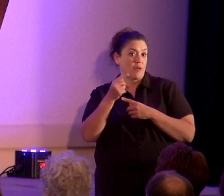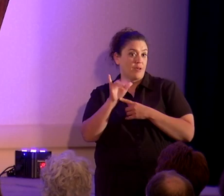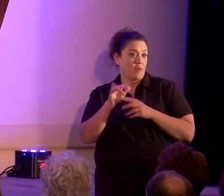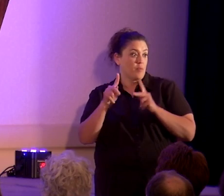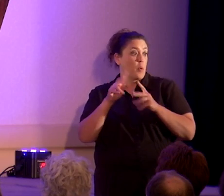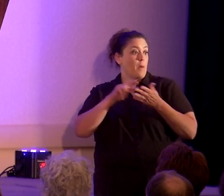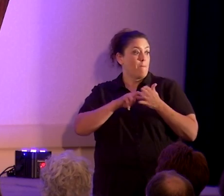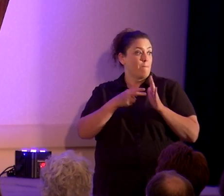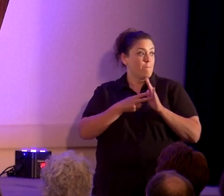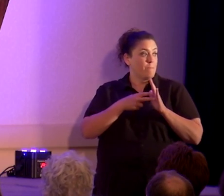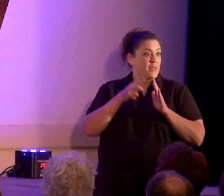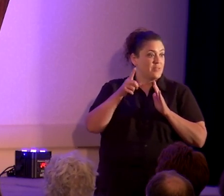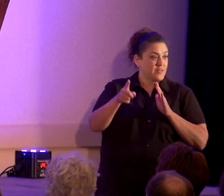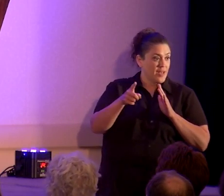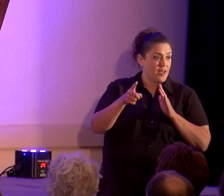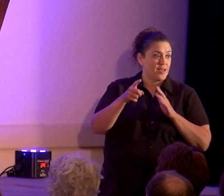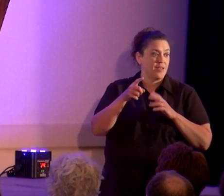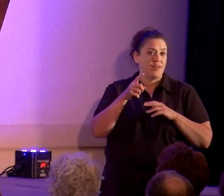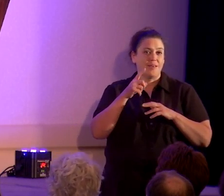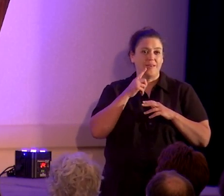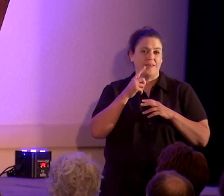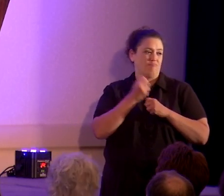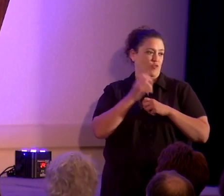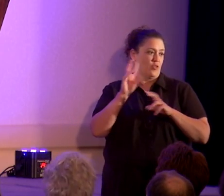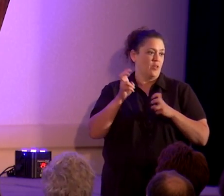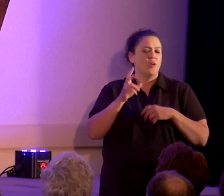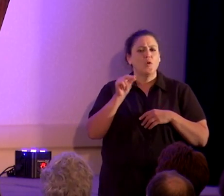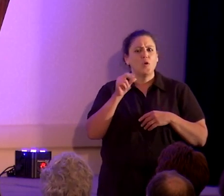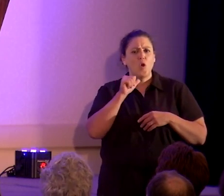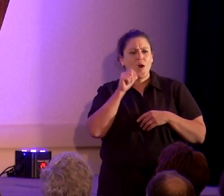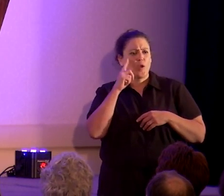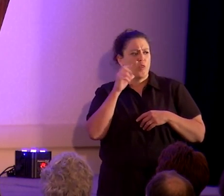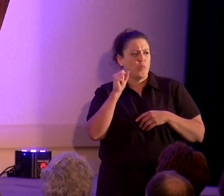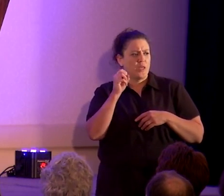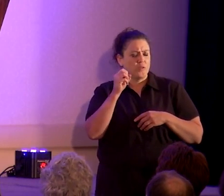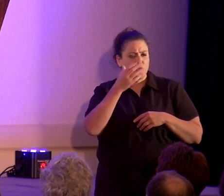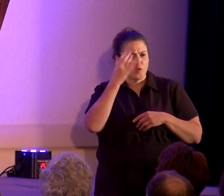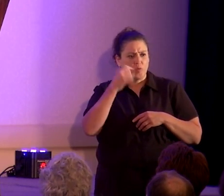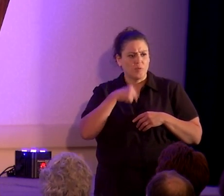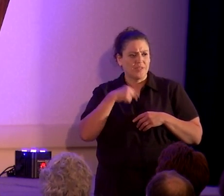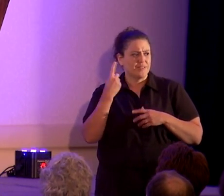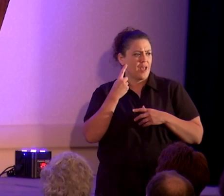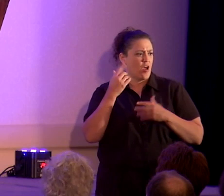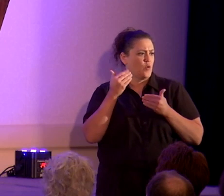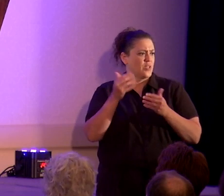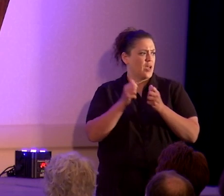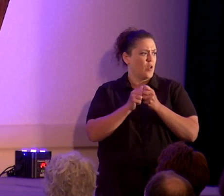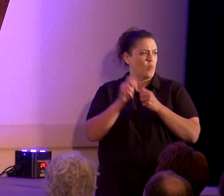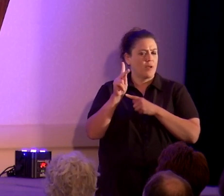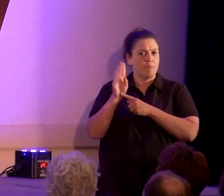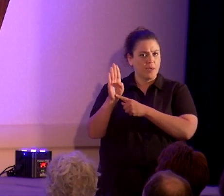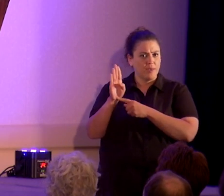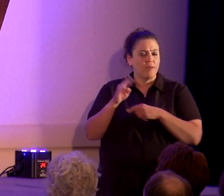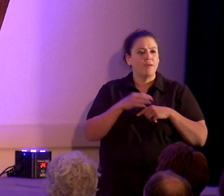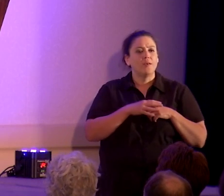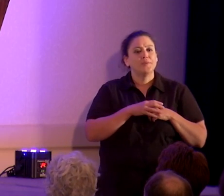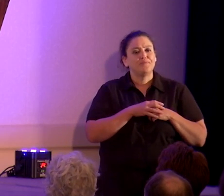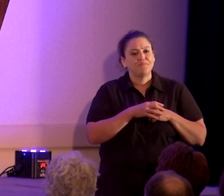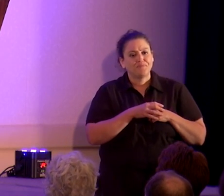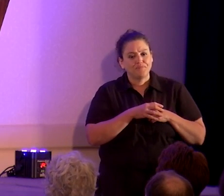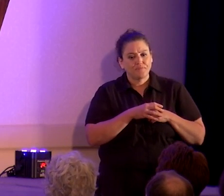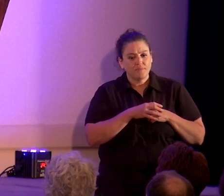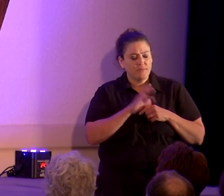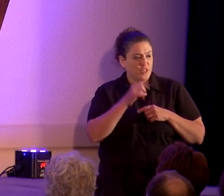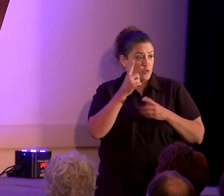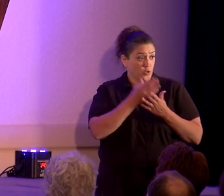made Ziggy Watt release you? No, I don't think so, because I always got along great with AP, and that's one thing that